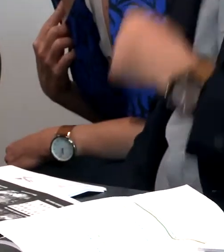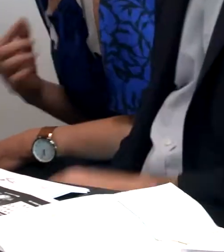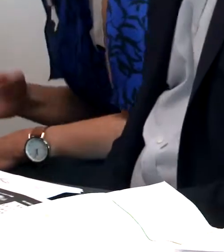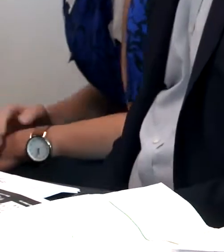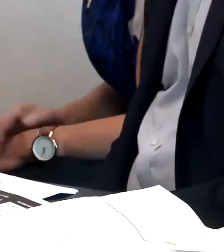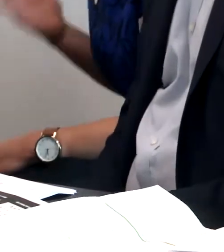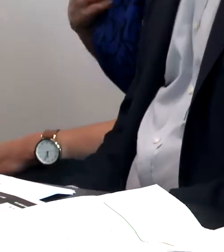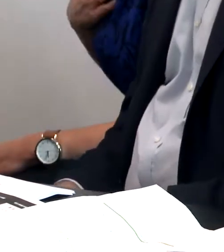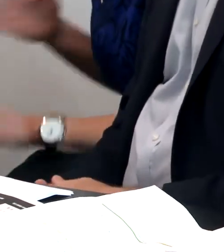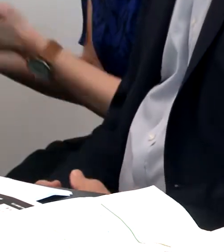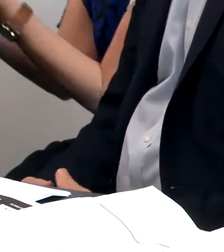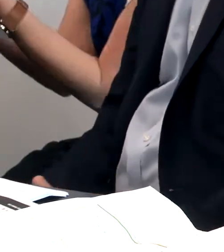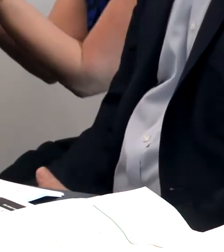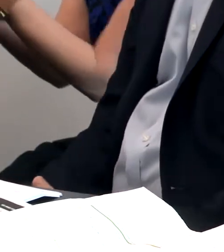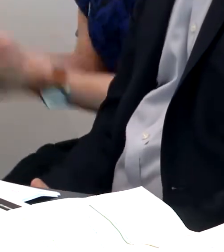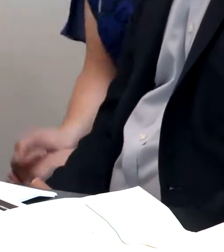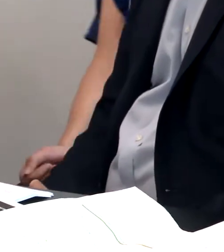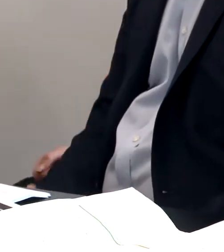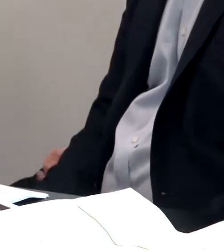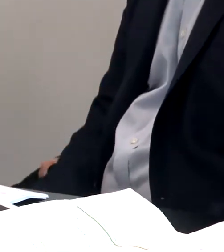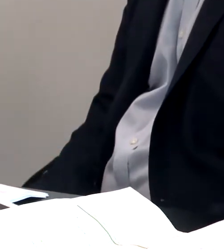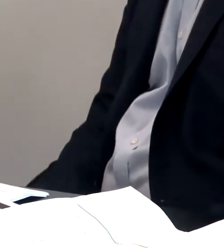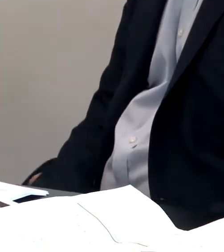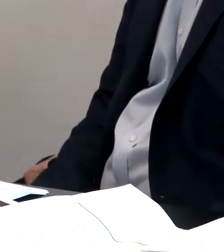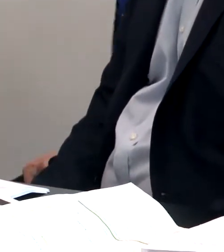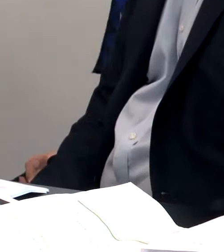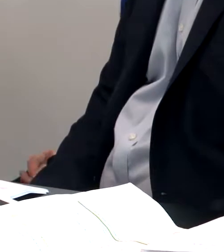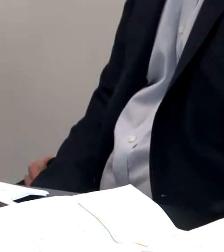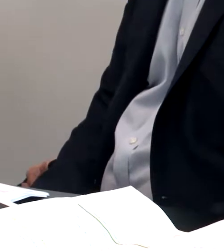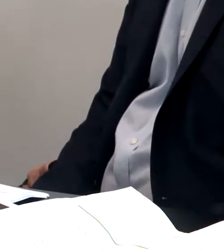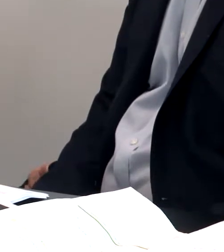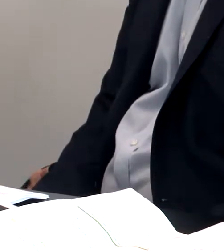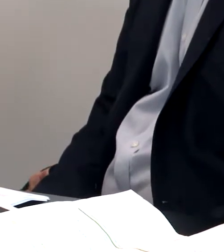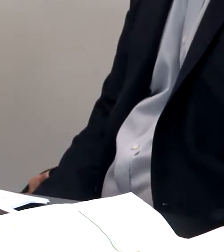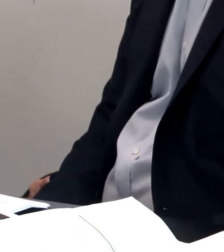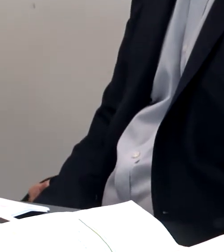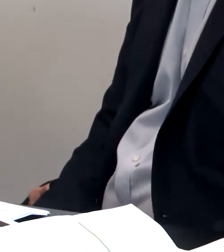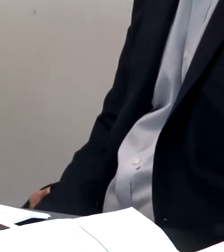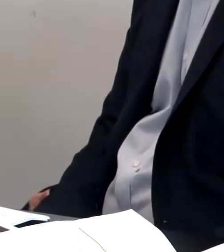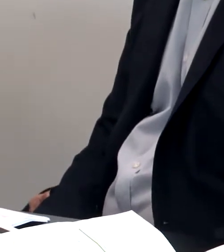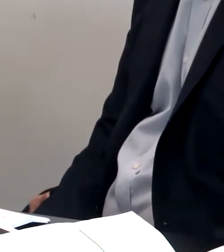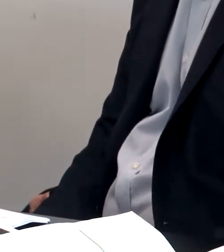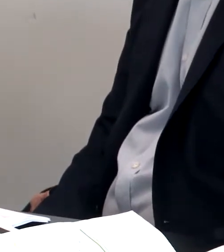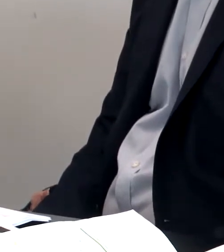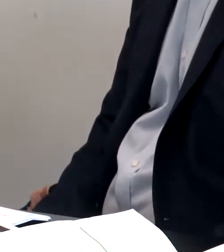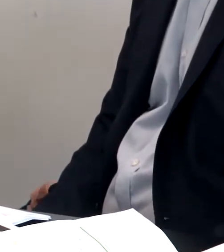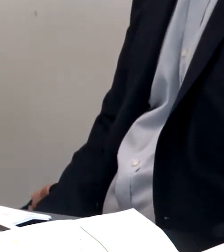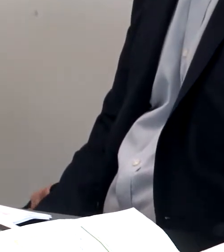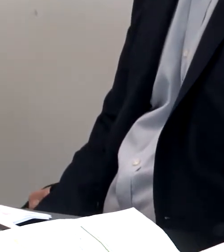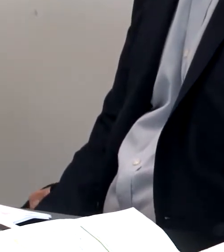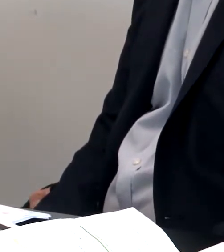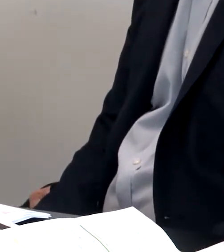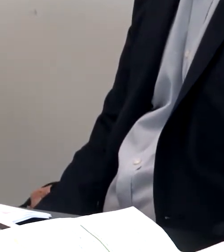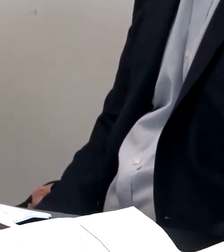Thank you. Thanks, Al. First, I think in the media, I want to start with a point.